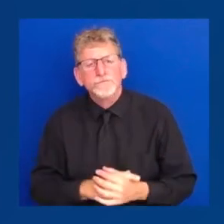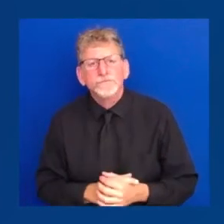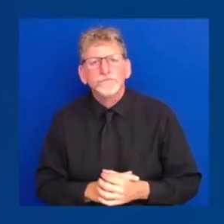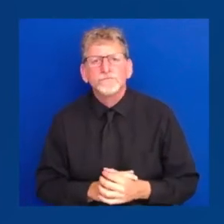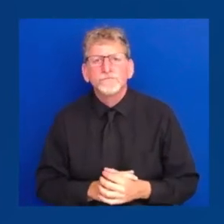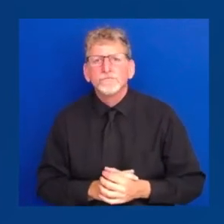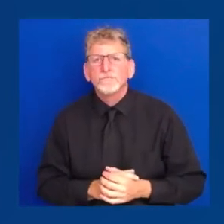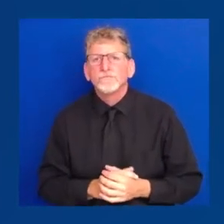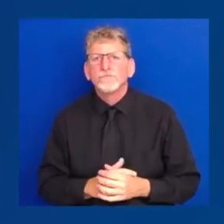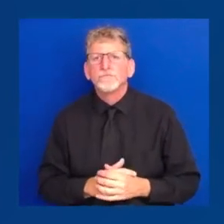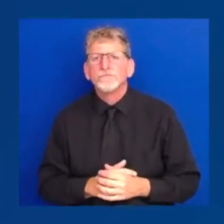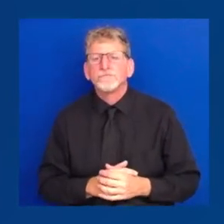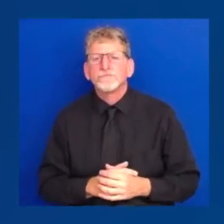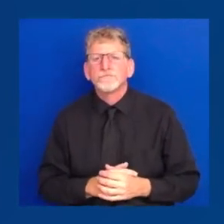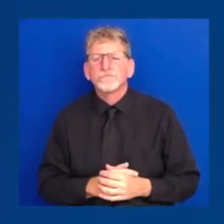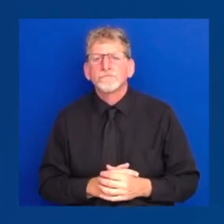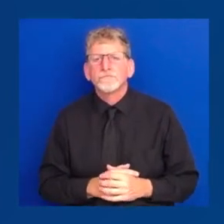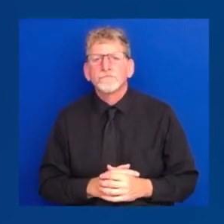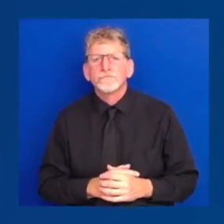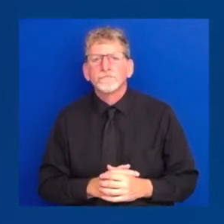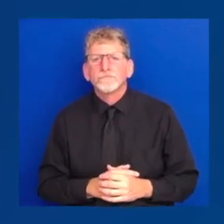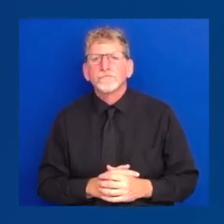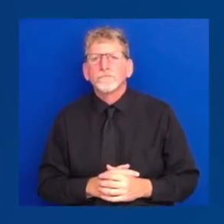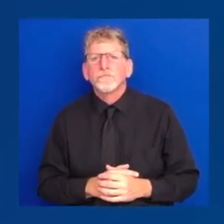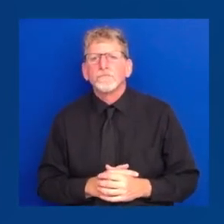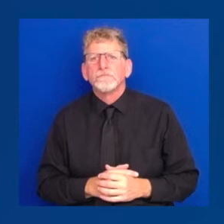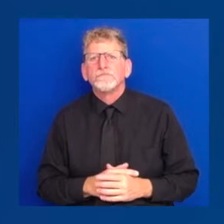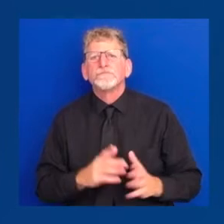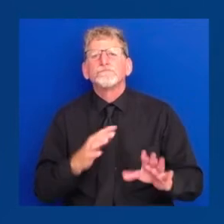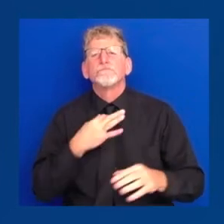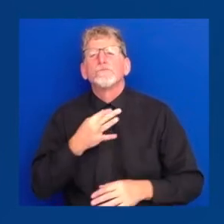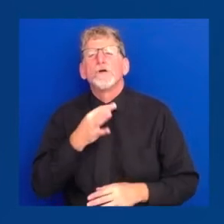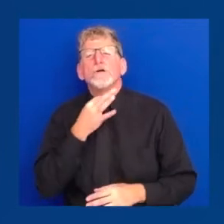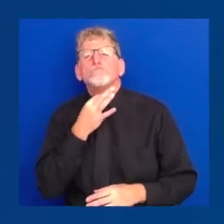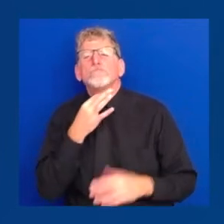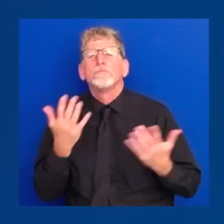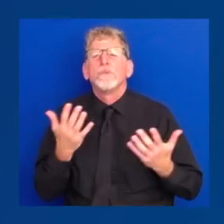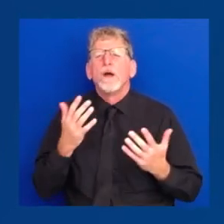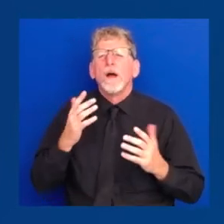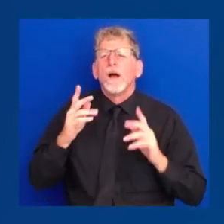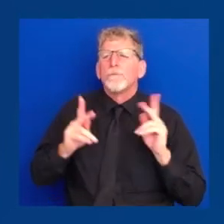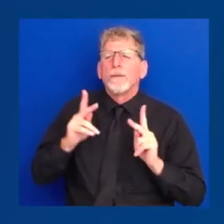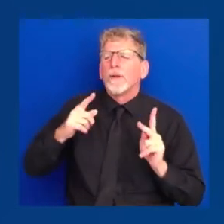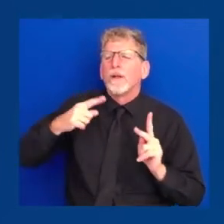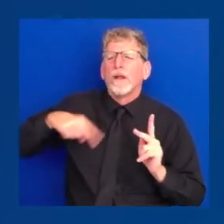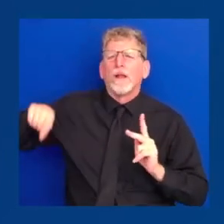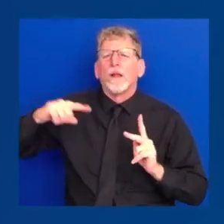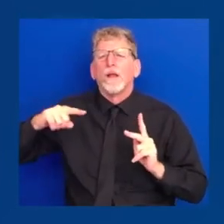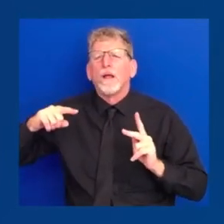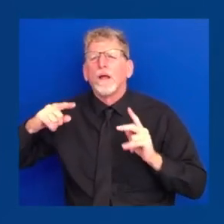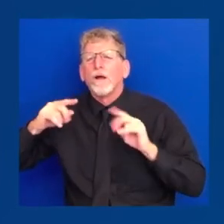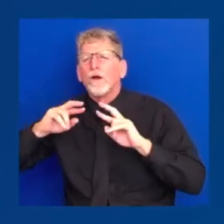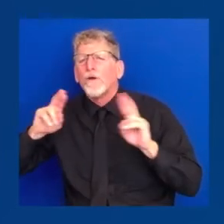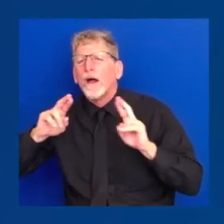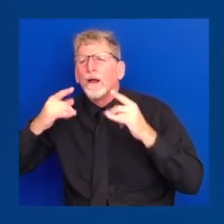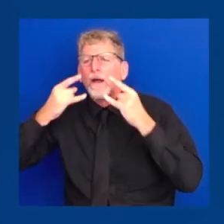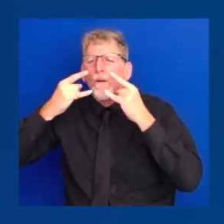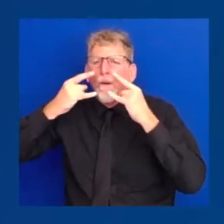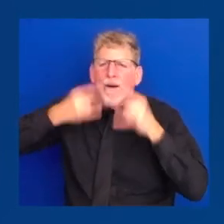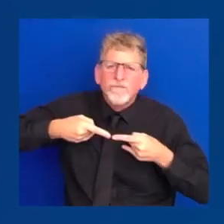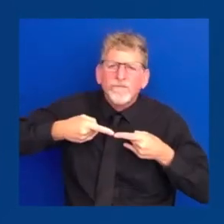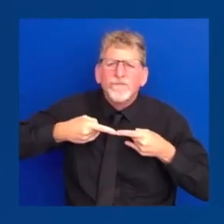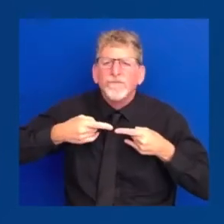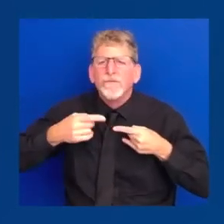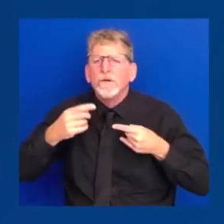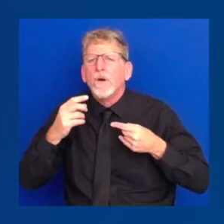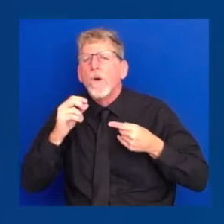isn't ready to take their mask off yet, and particularly kids under 5 or immunocompromised people. So specifically, what do you